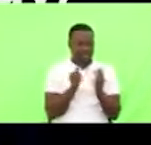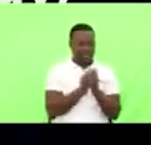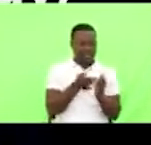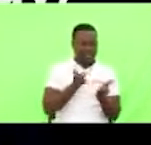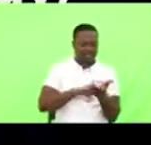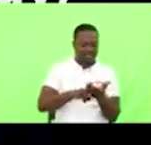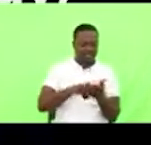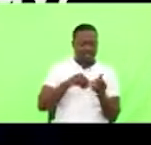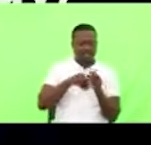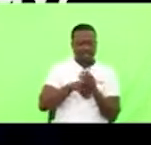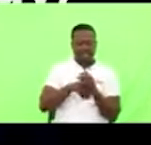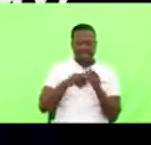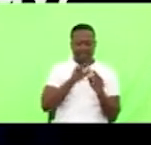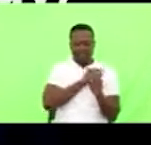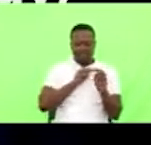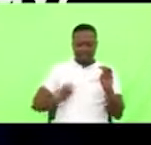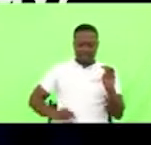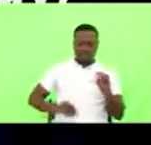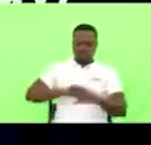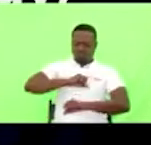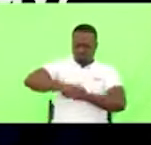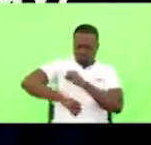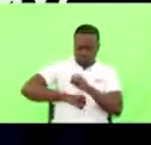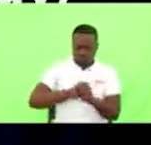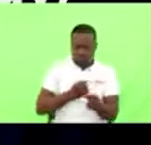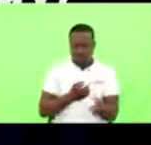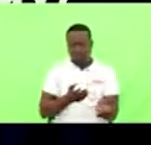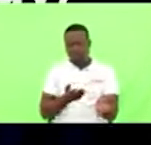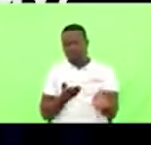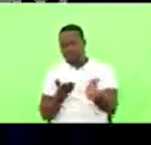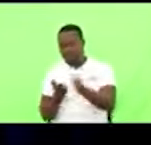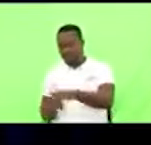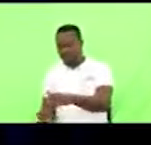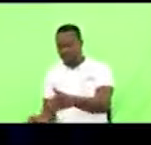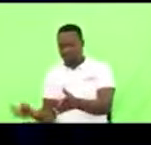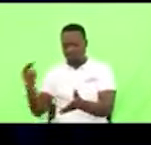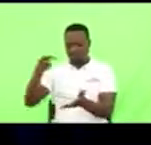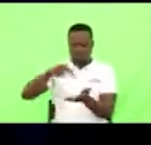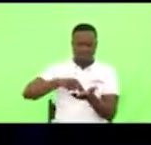the Messiah will suffer and rise from the dead on the third day.